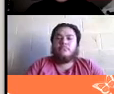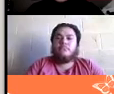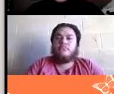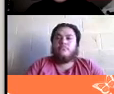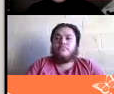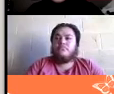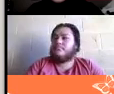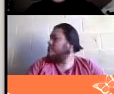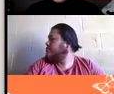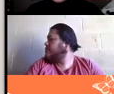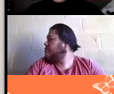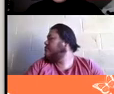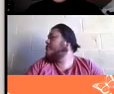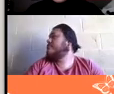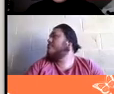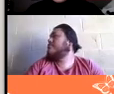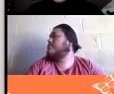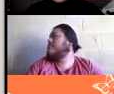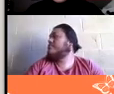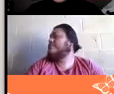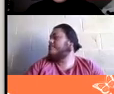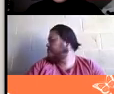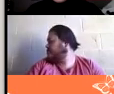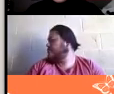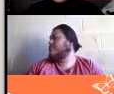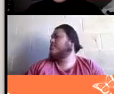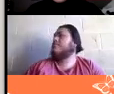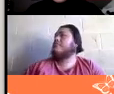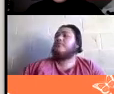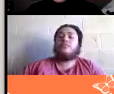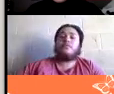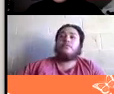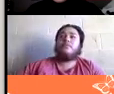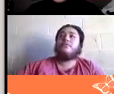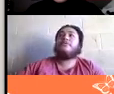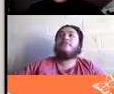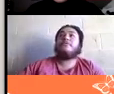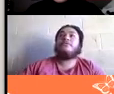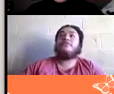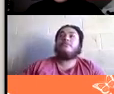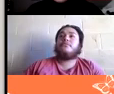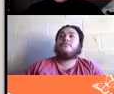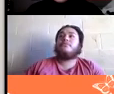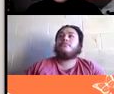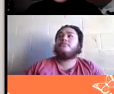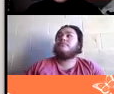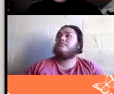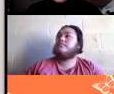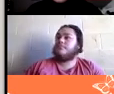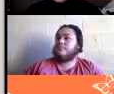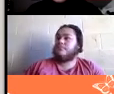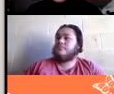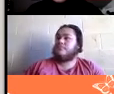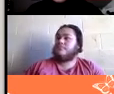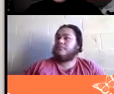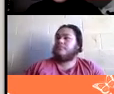survey used and tweaked a few to be more directly related to my particular course. But